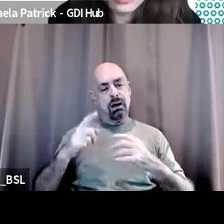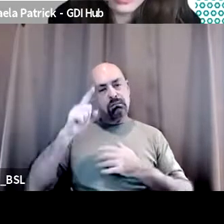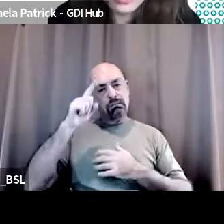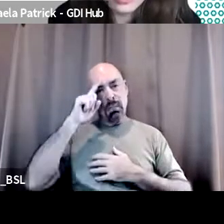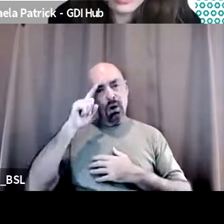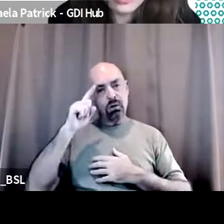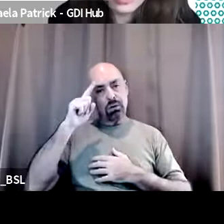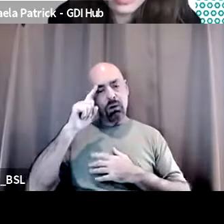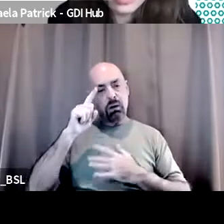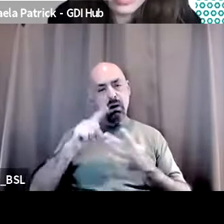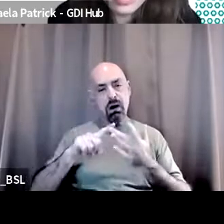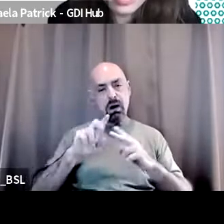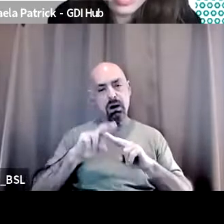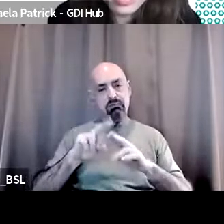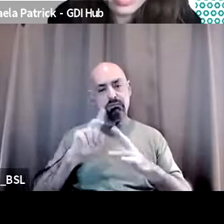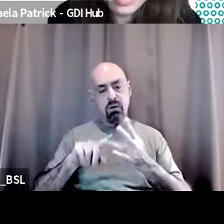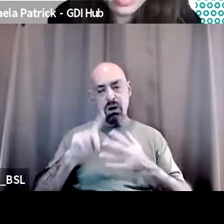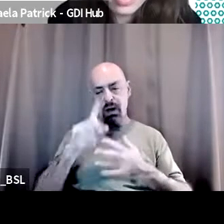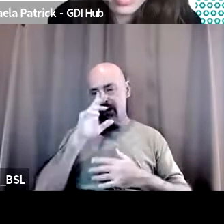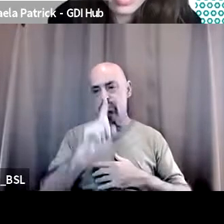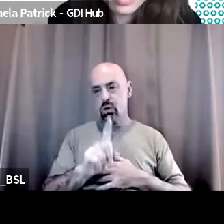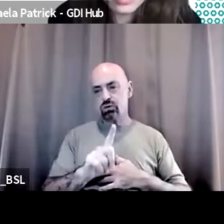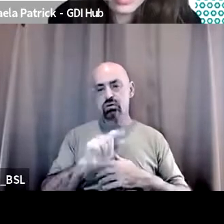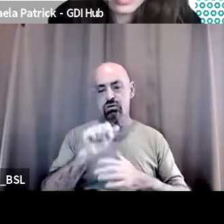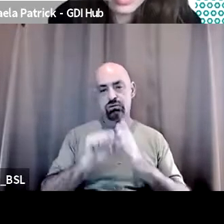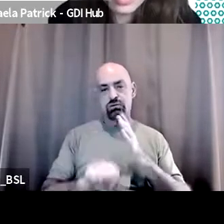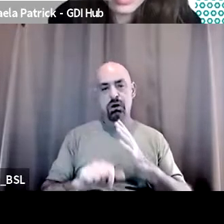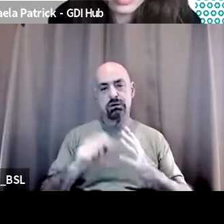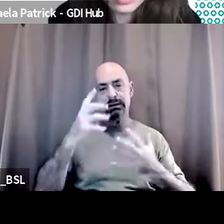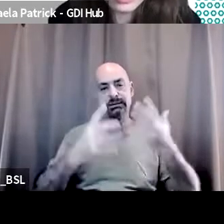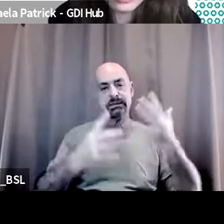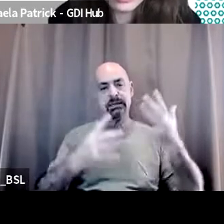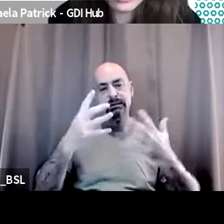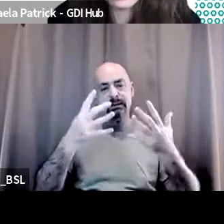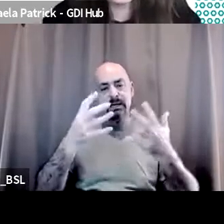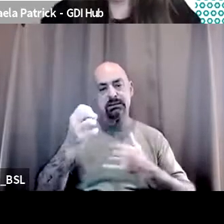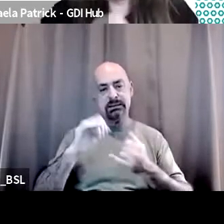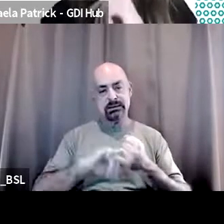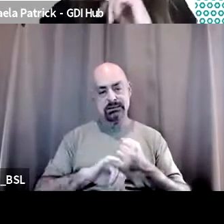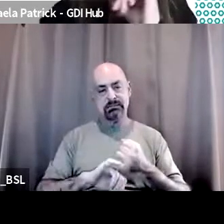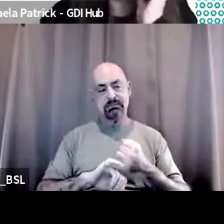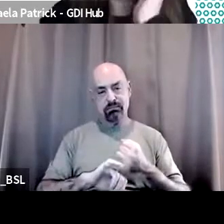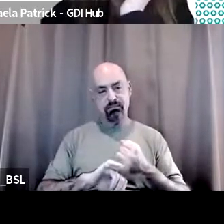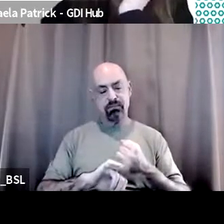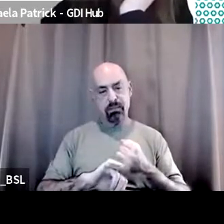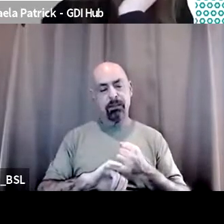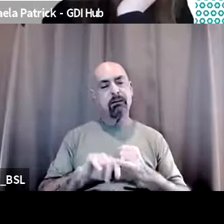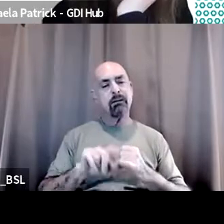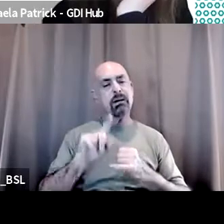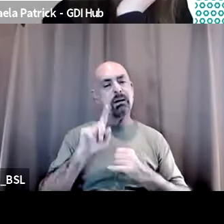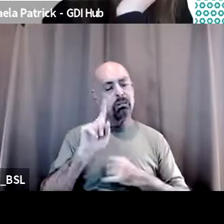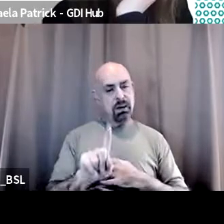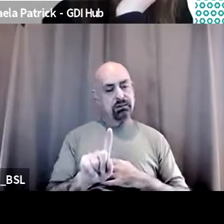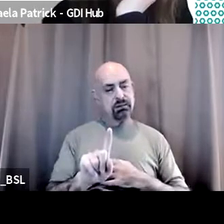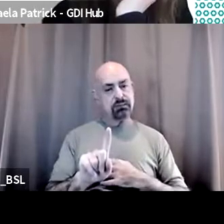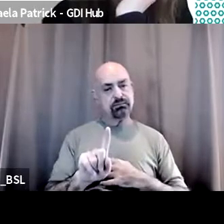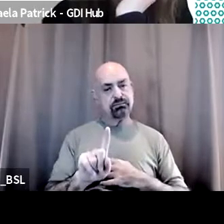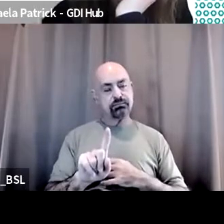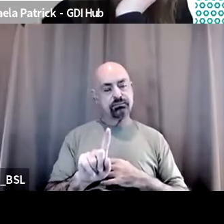started, as I told you, in the 90s. But I think that